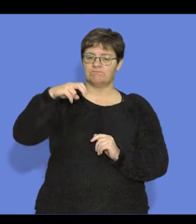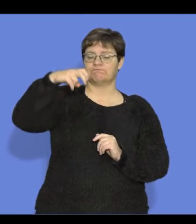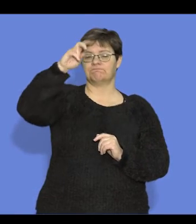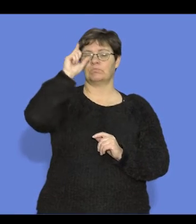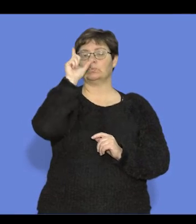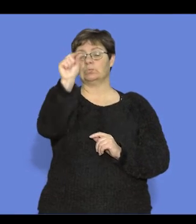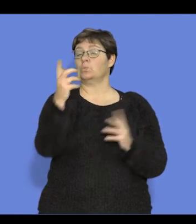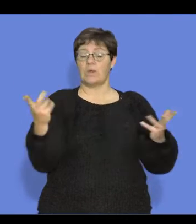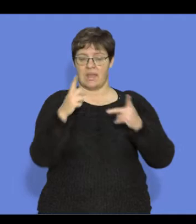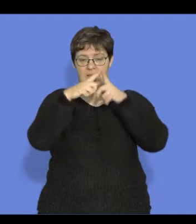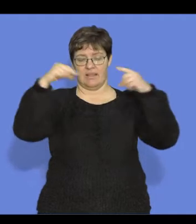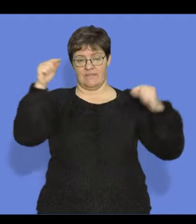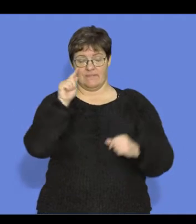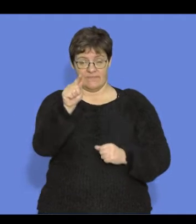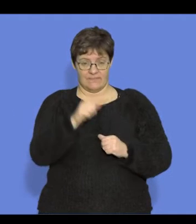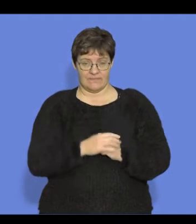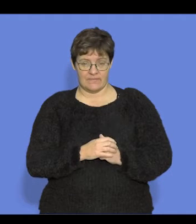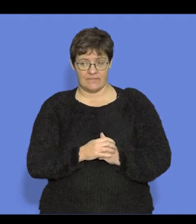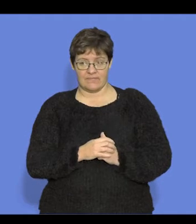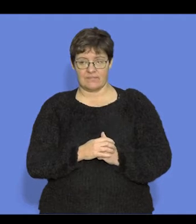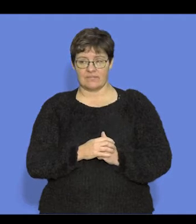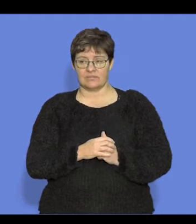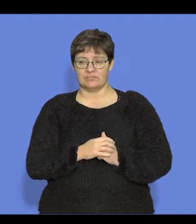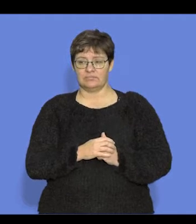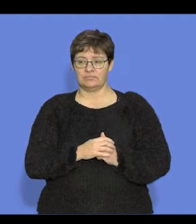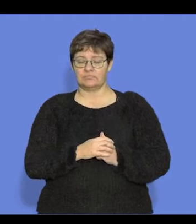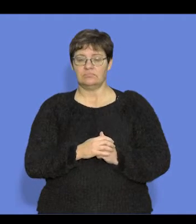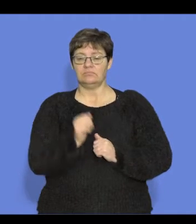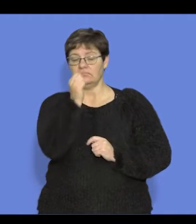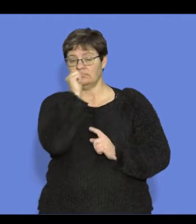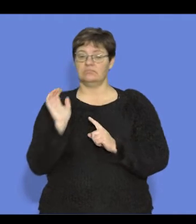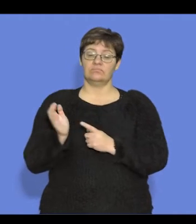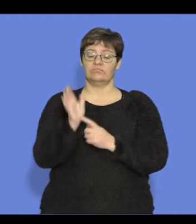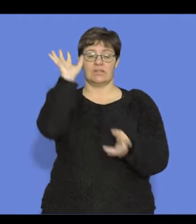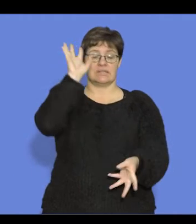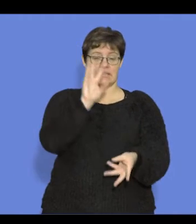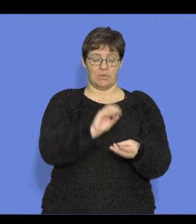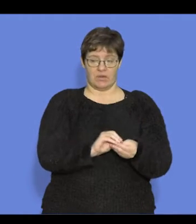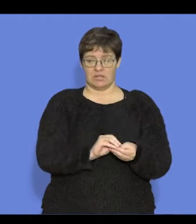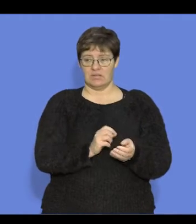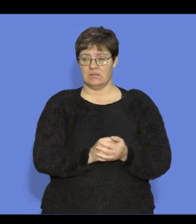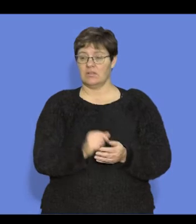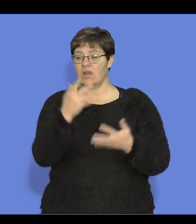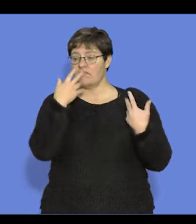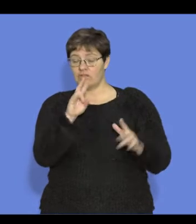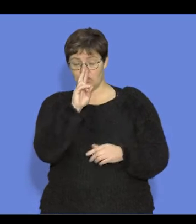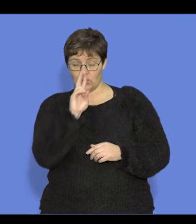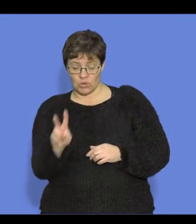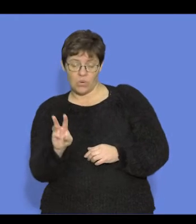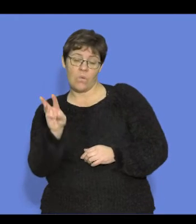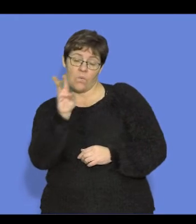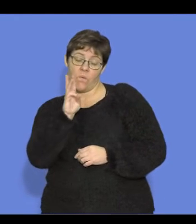the leaf. If we have a look, this diagram summarizes. We've already looked at